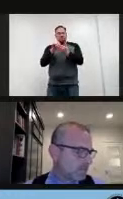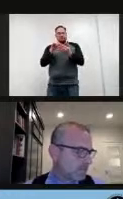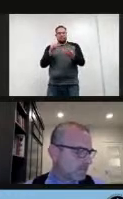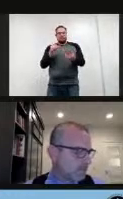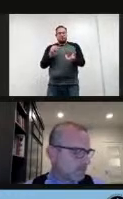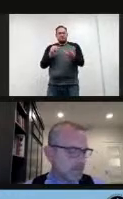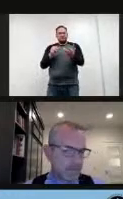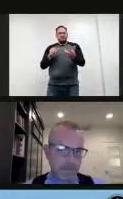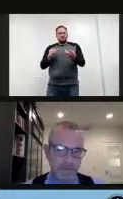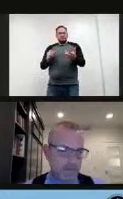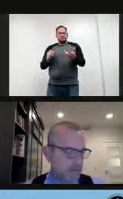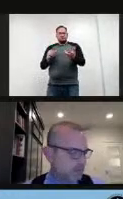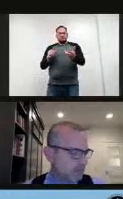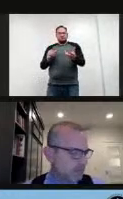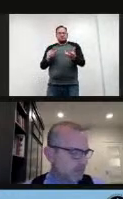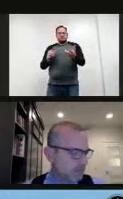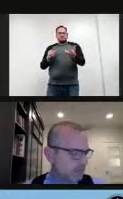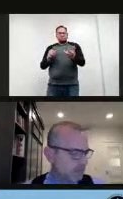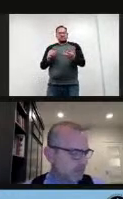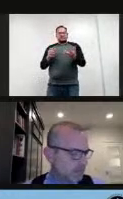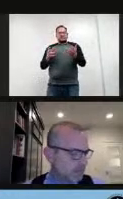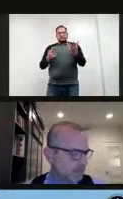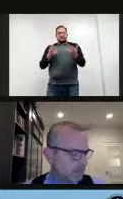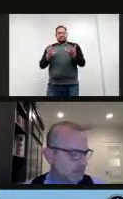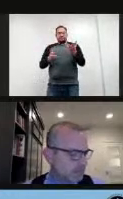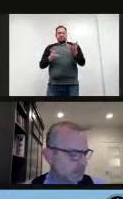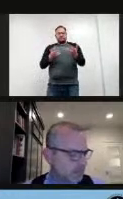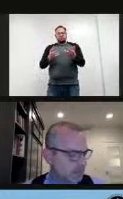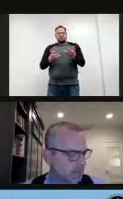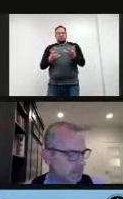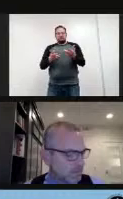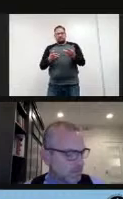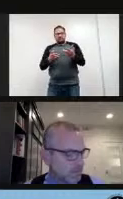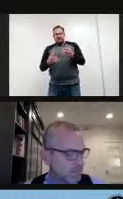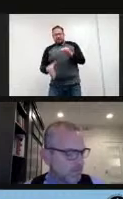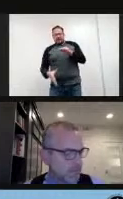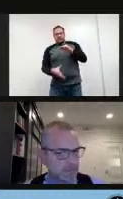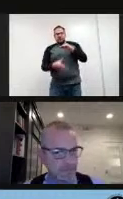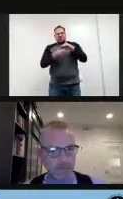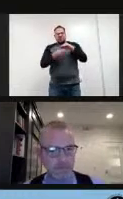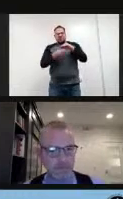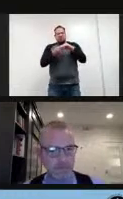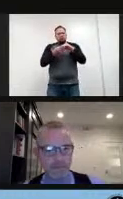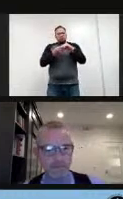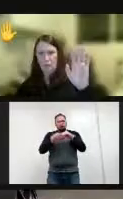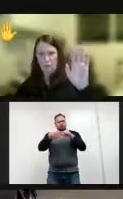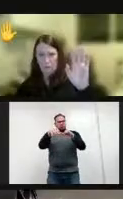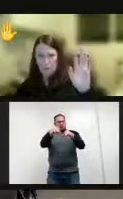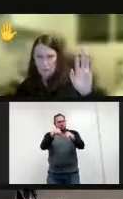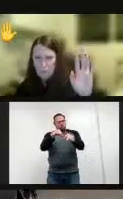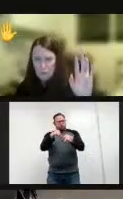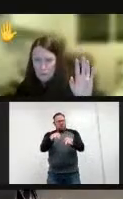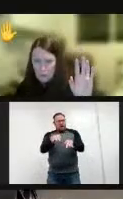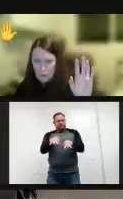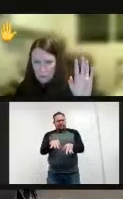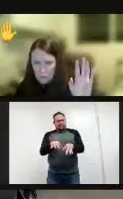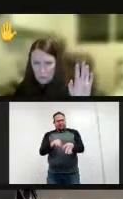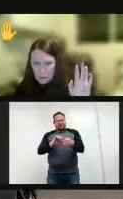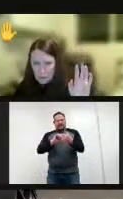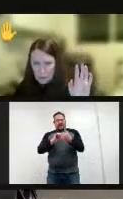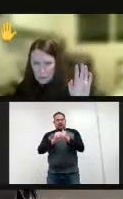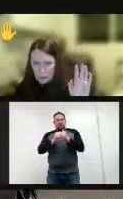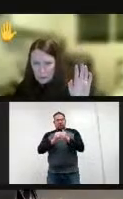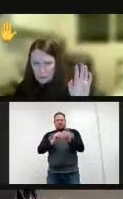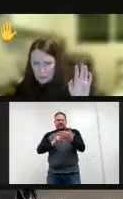it's sort of, so two additional describers of how someone would intentionally